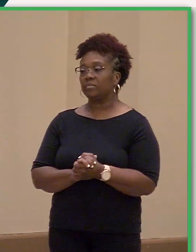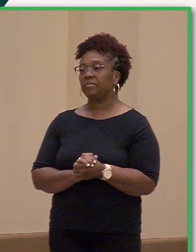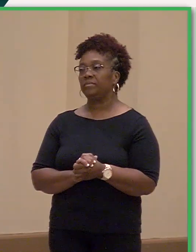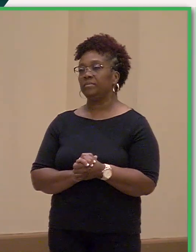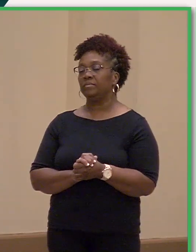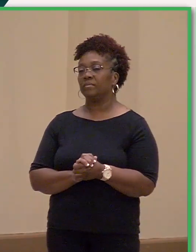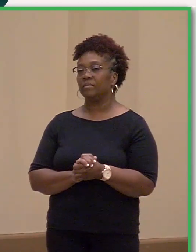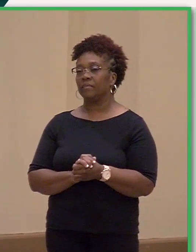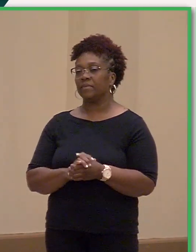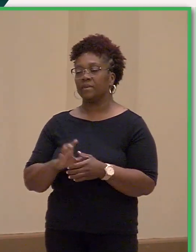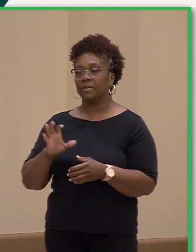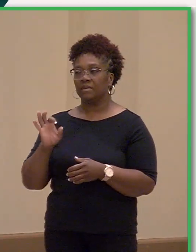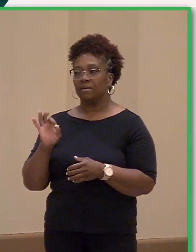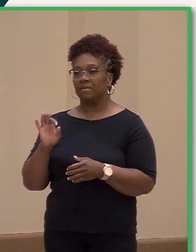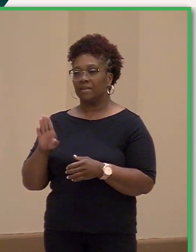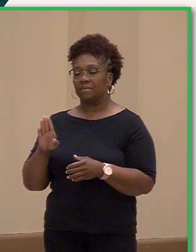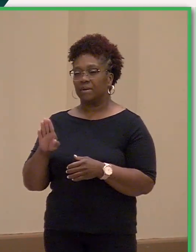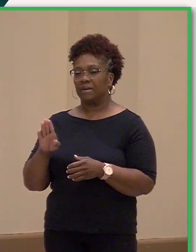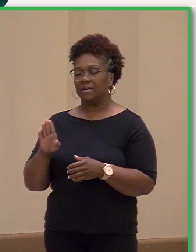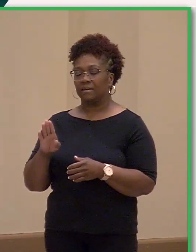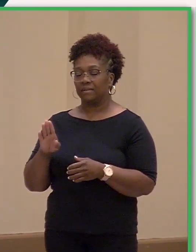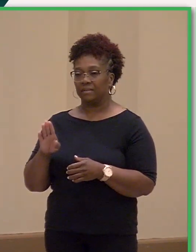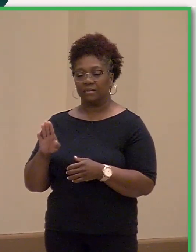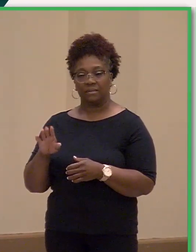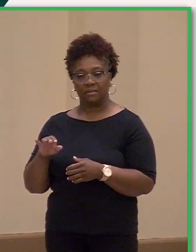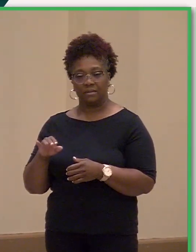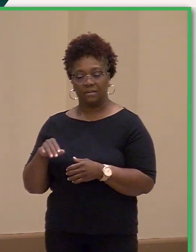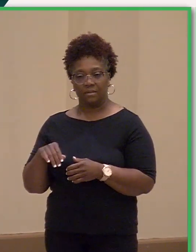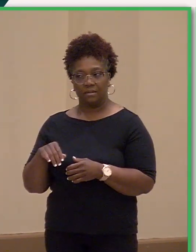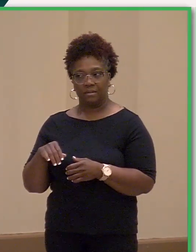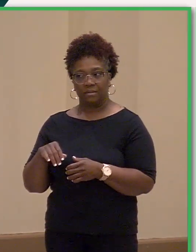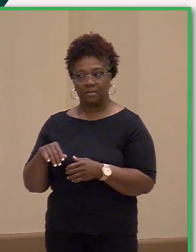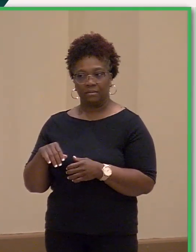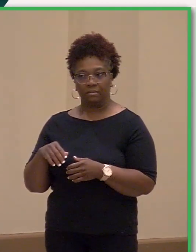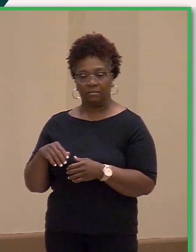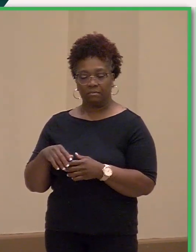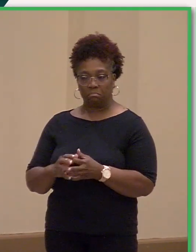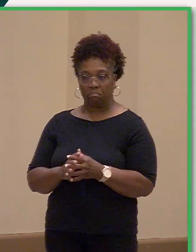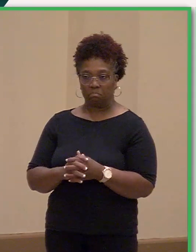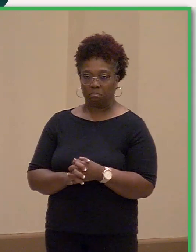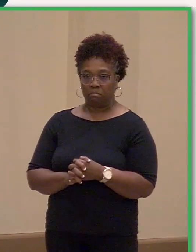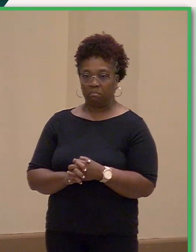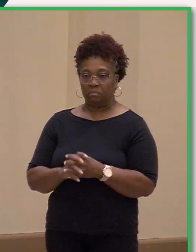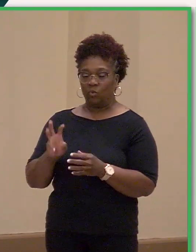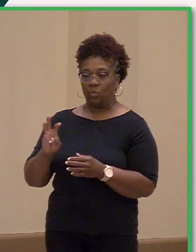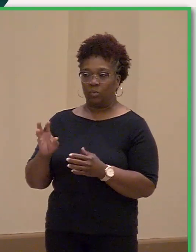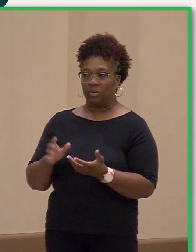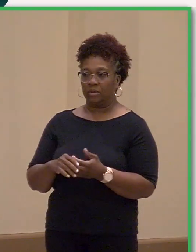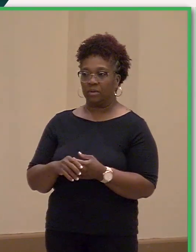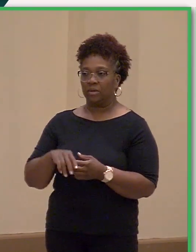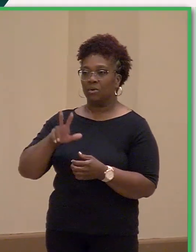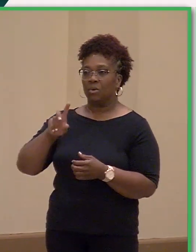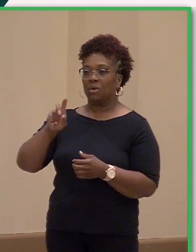Facebook, it's Forced Subservience Cunningham. On Facebook, Forced Subservience Cunningham. And the hotline number